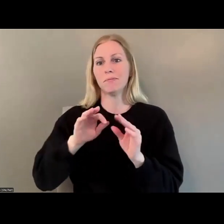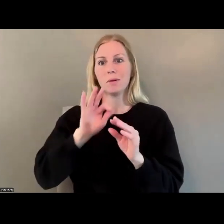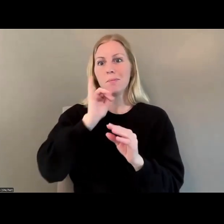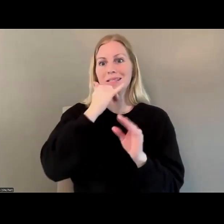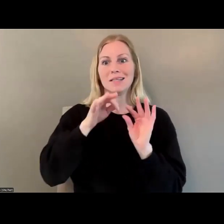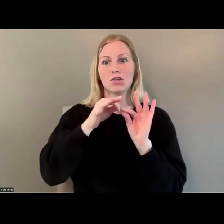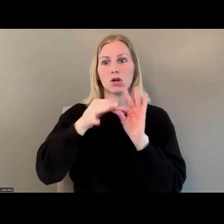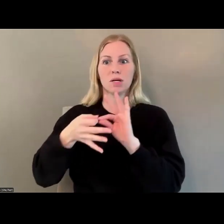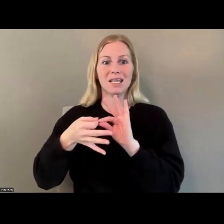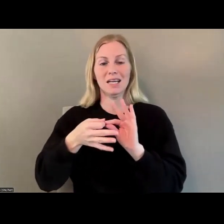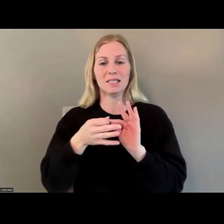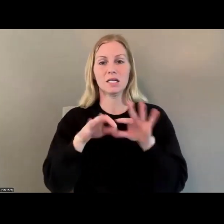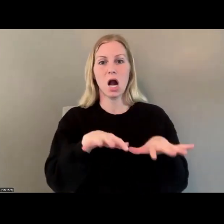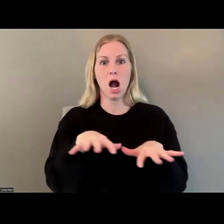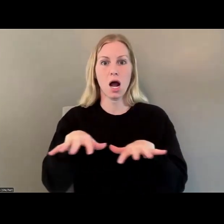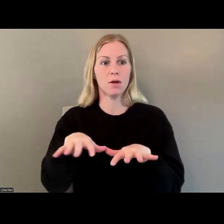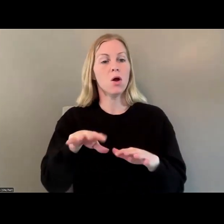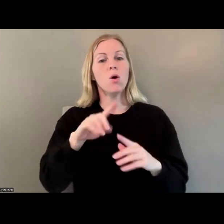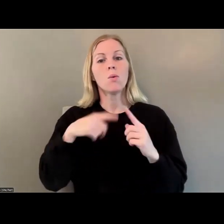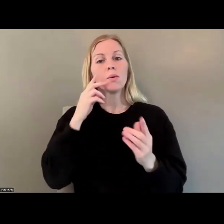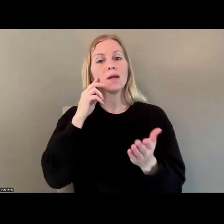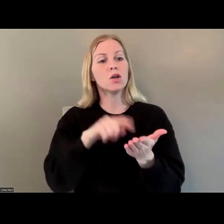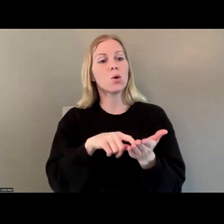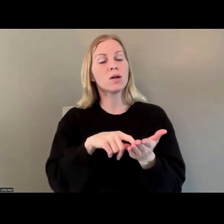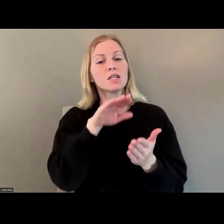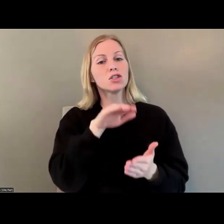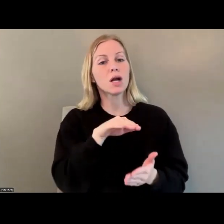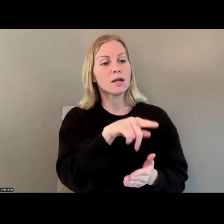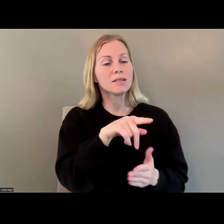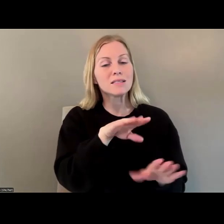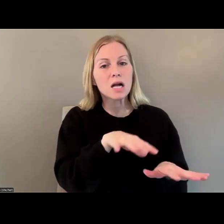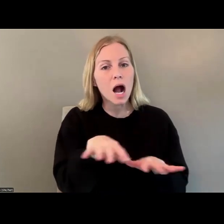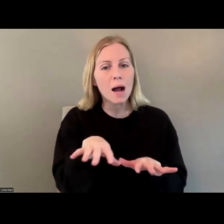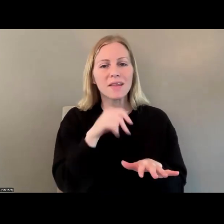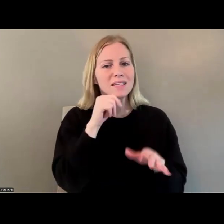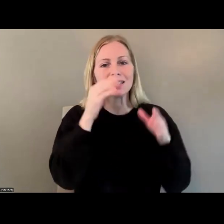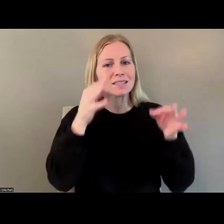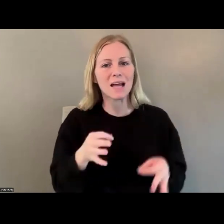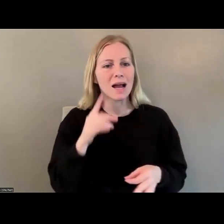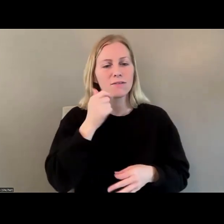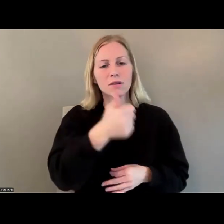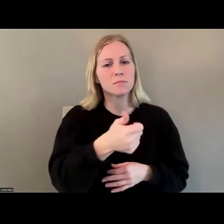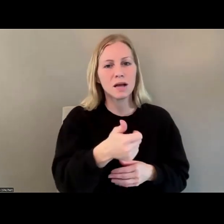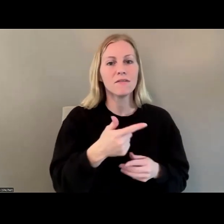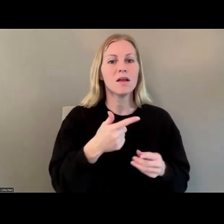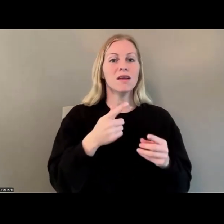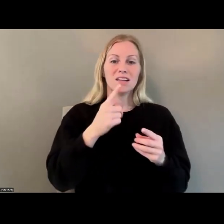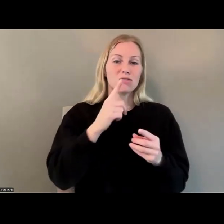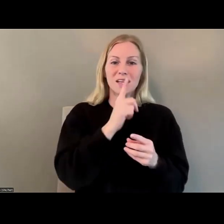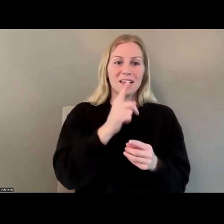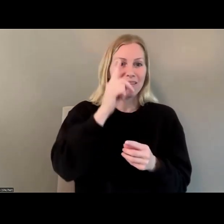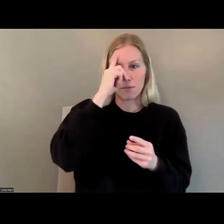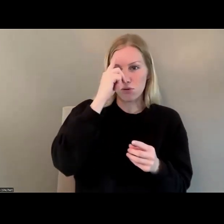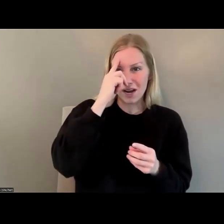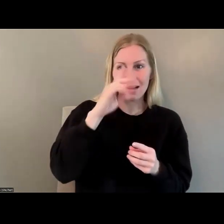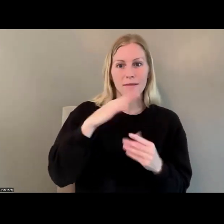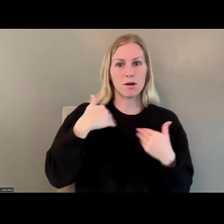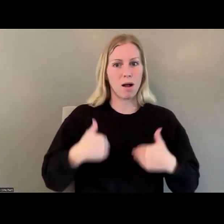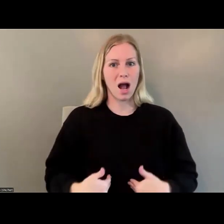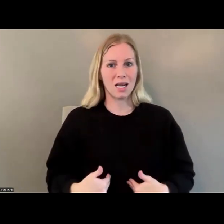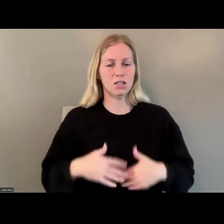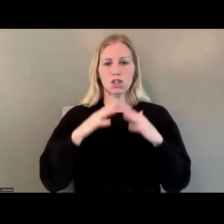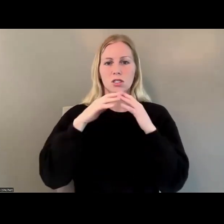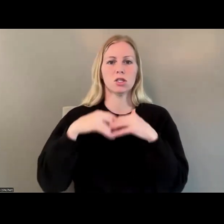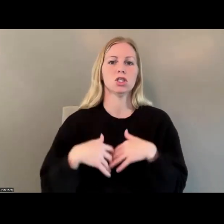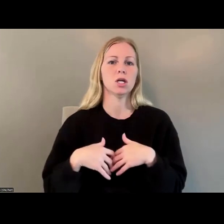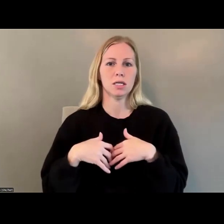down, it's not that they've decided to do it, but instead their brain and body has just simply shut down. And van der Kolk says that when